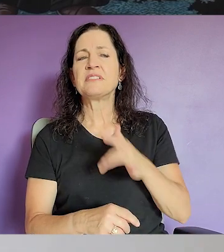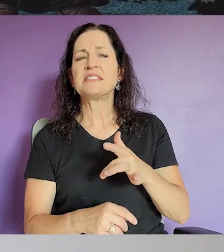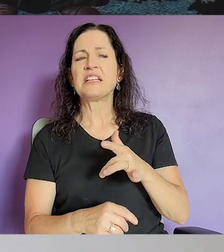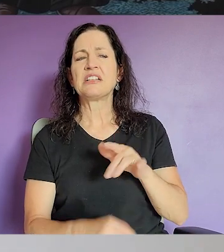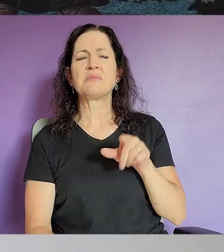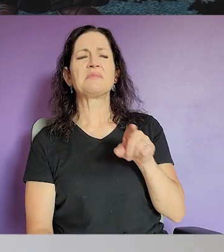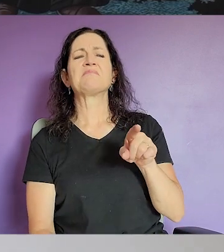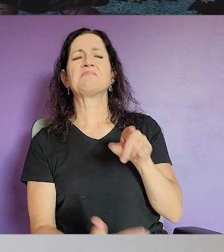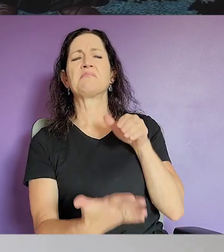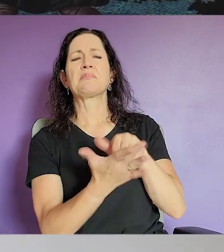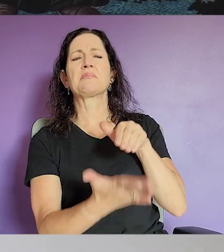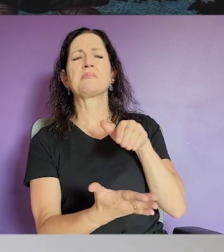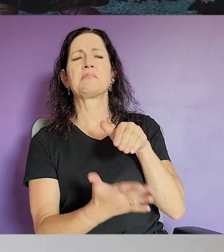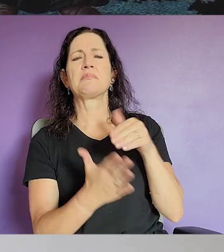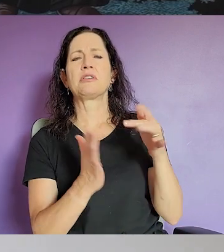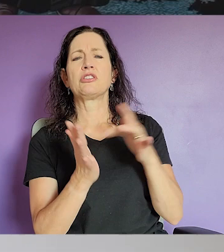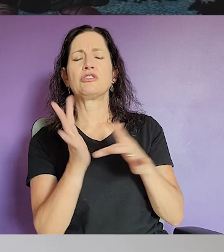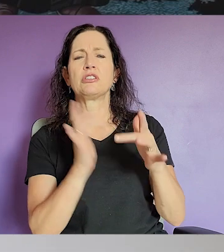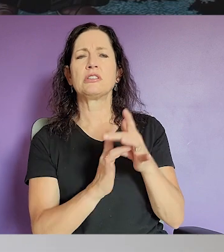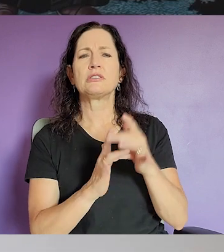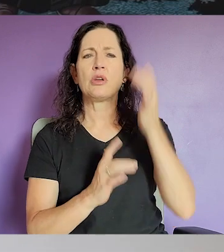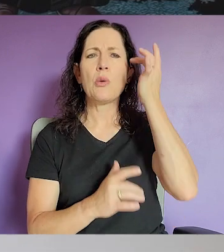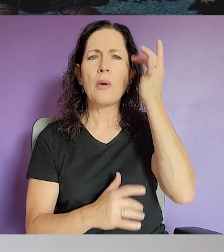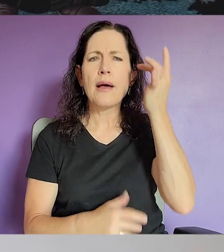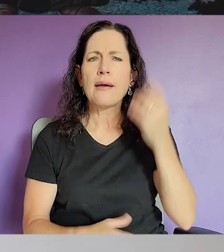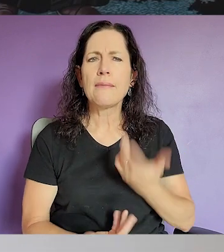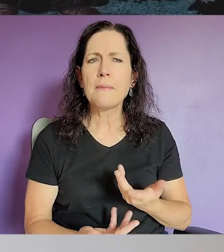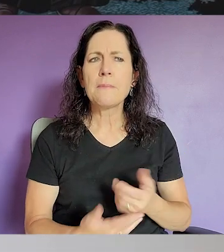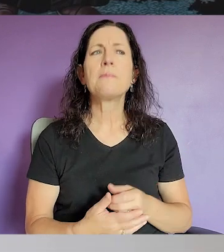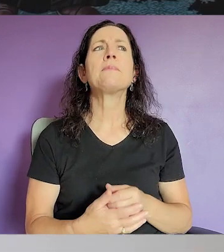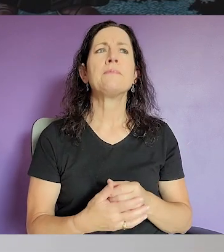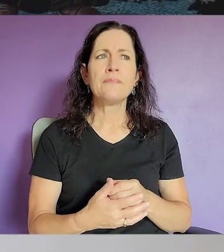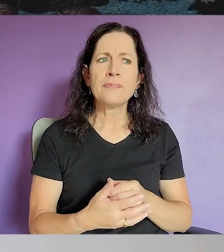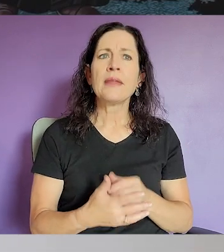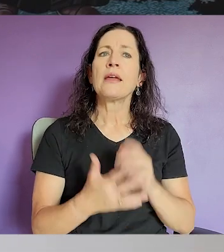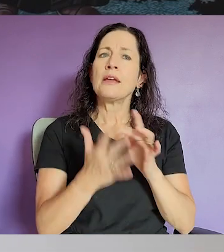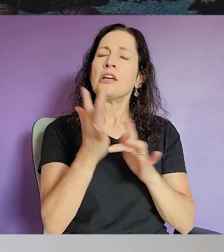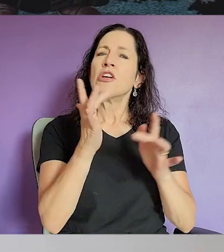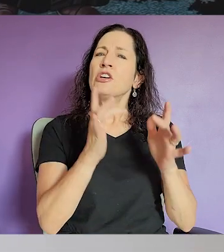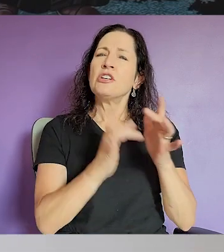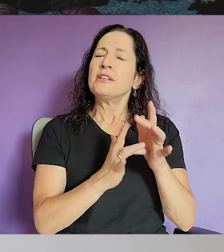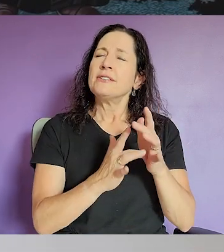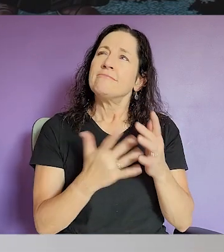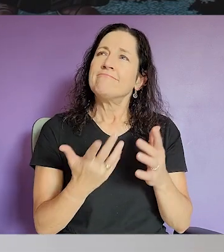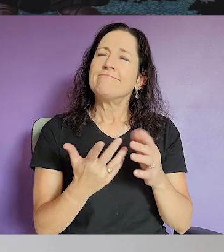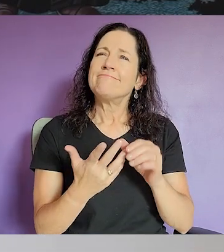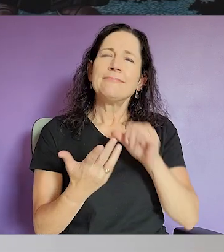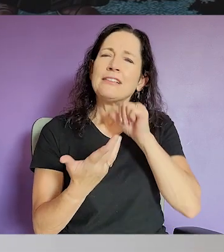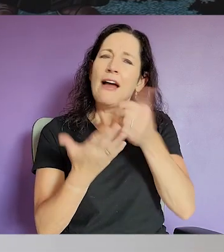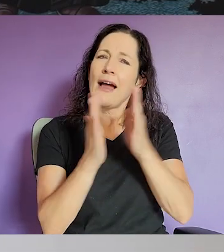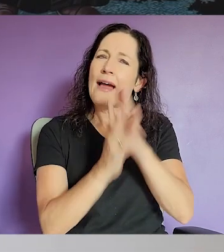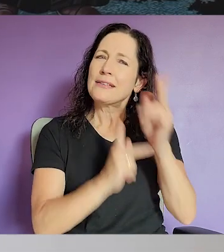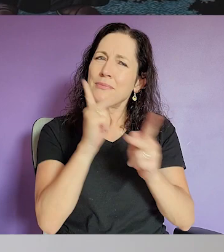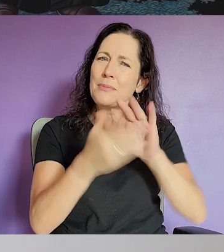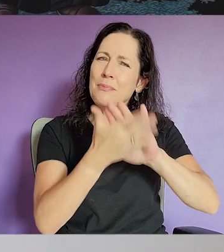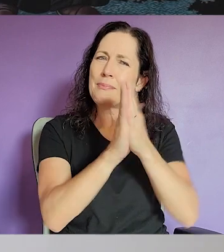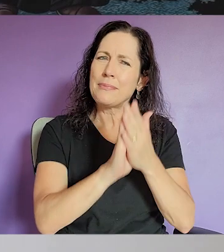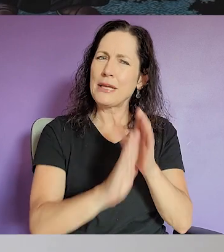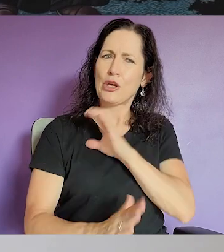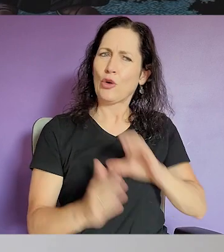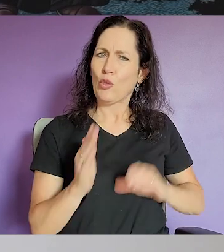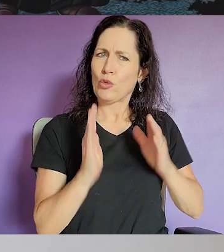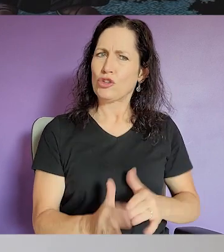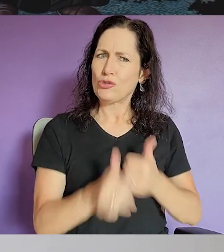are very opposed to Jesus, who is, in a way, not asking people to be Christians, believe it or